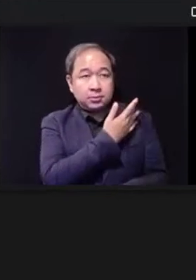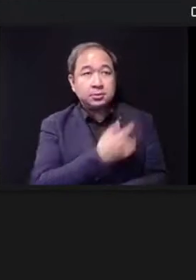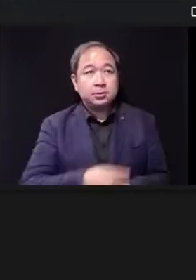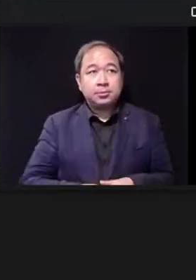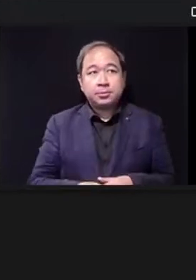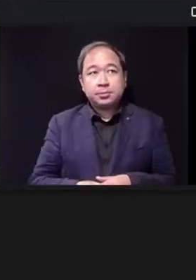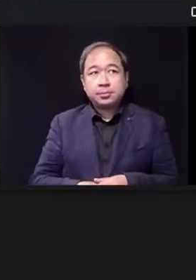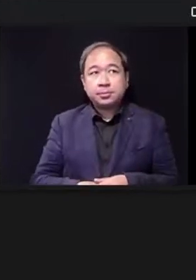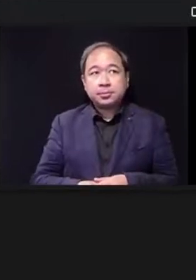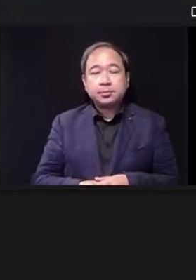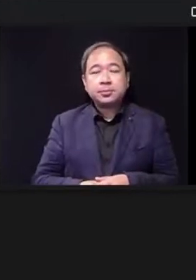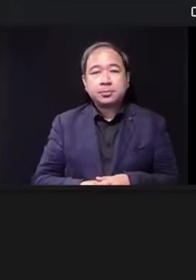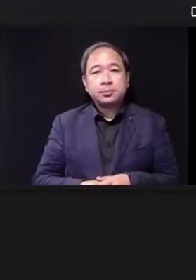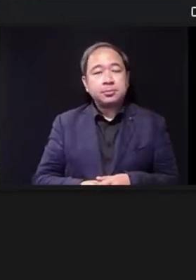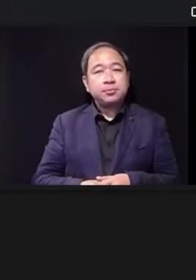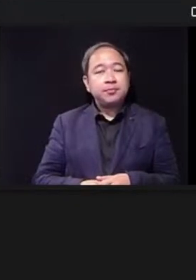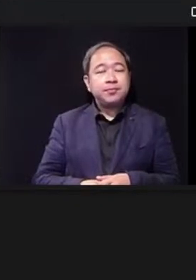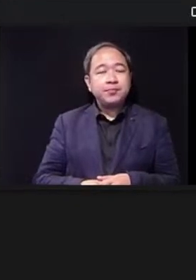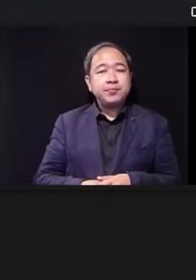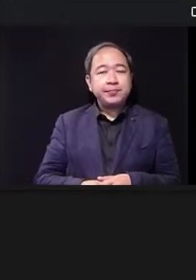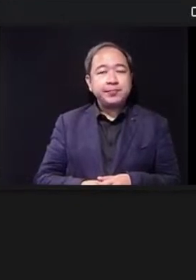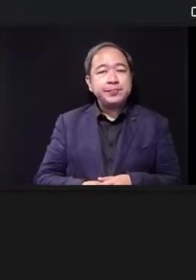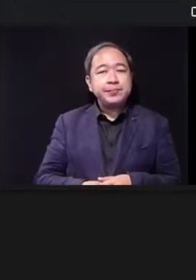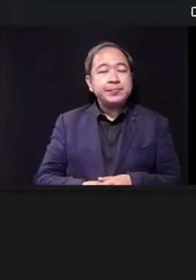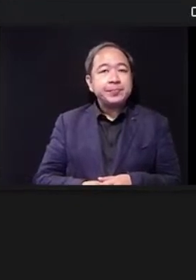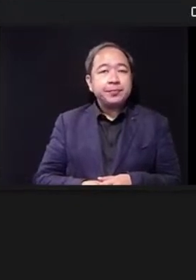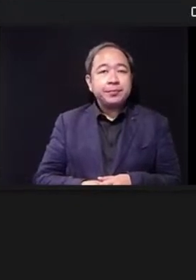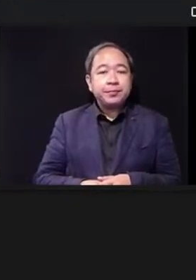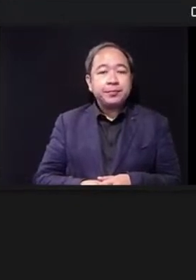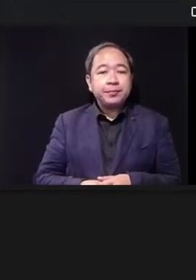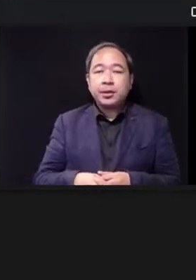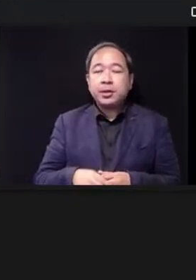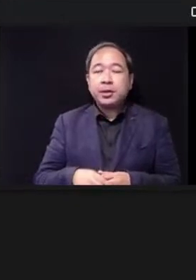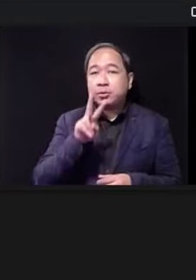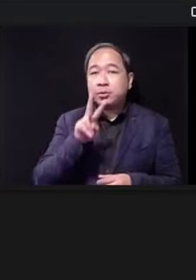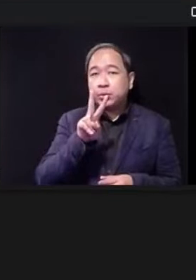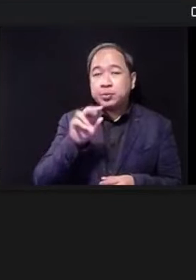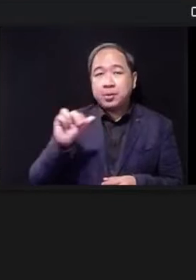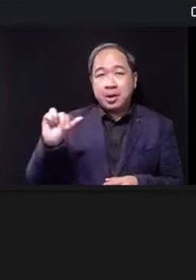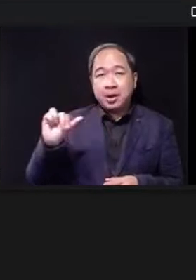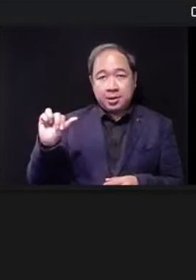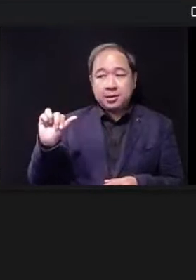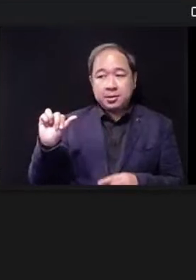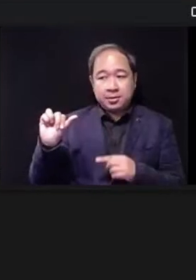We start with 2A.